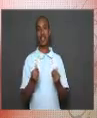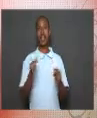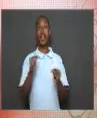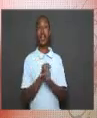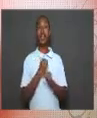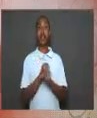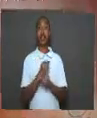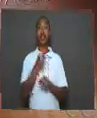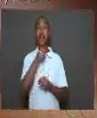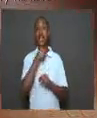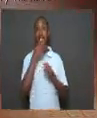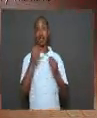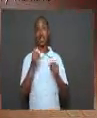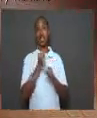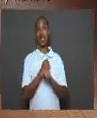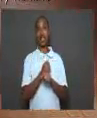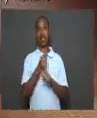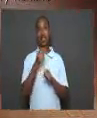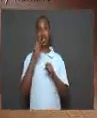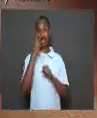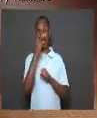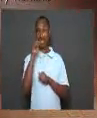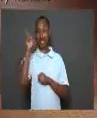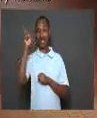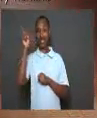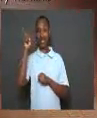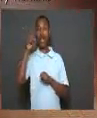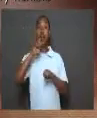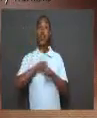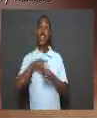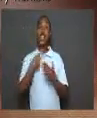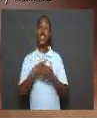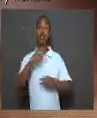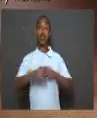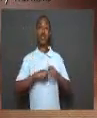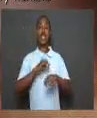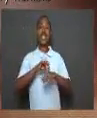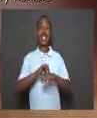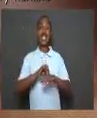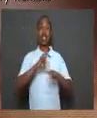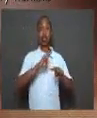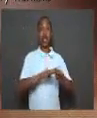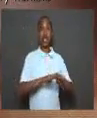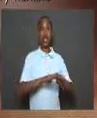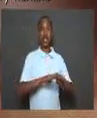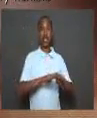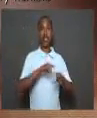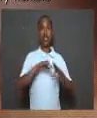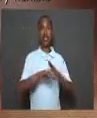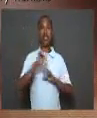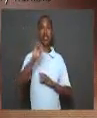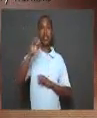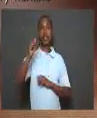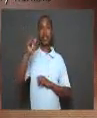tanning. During the natural tanning process, the skin is placed in a tannin